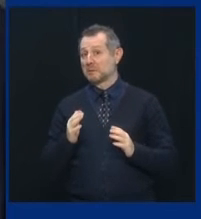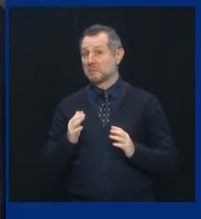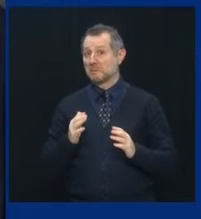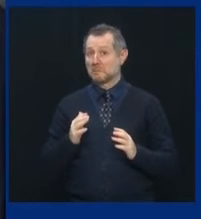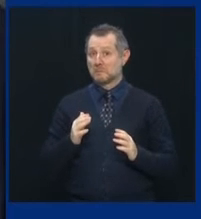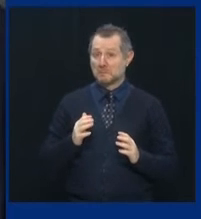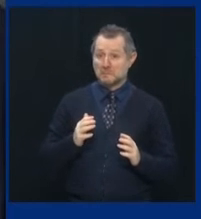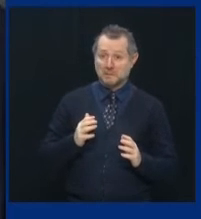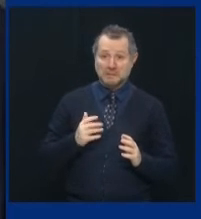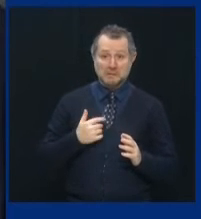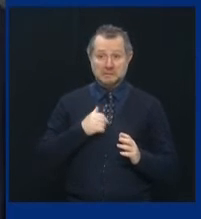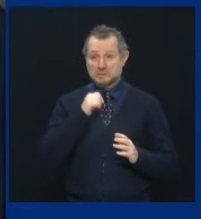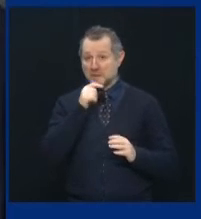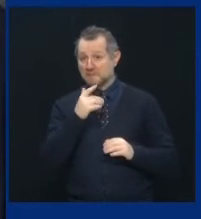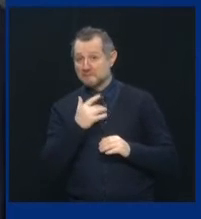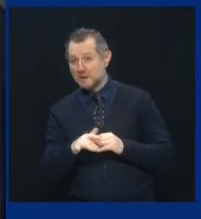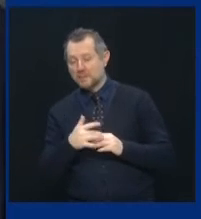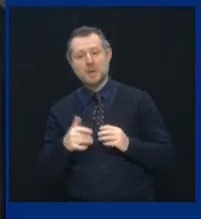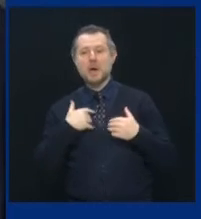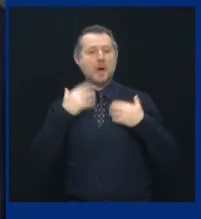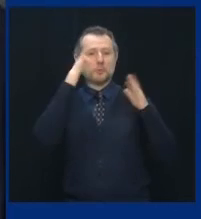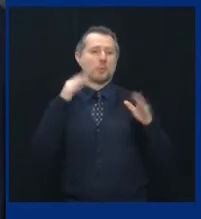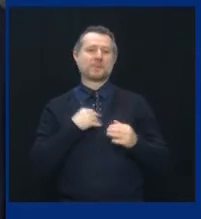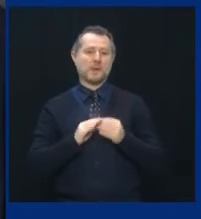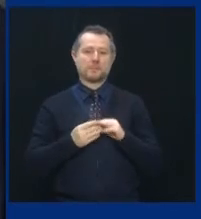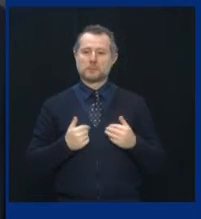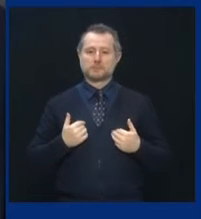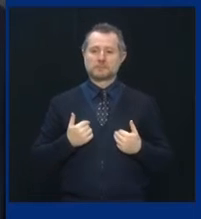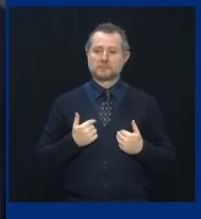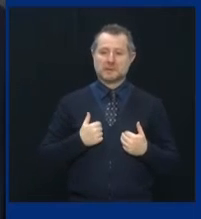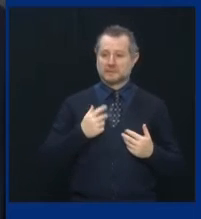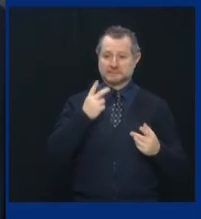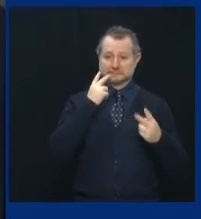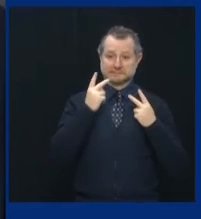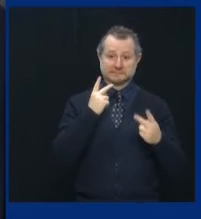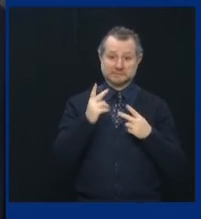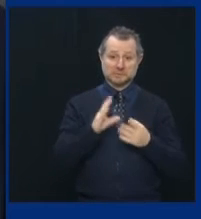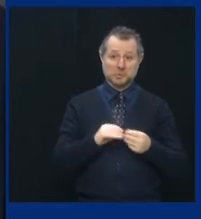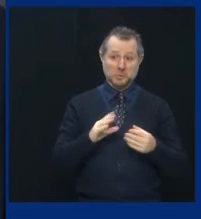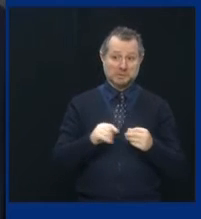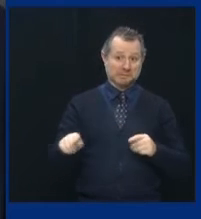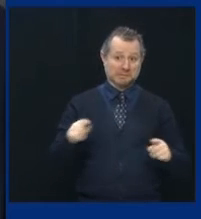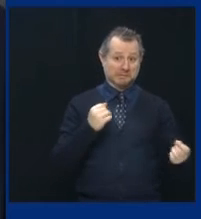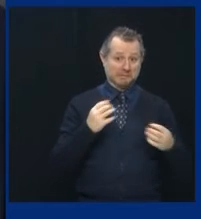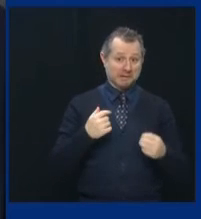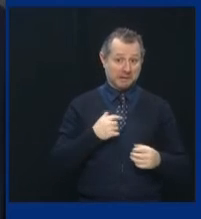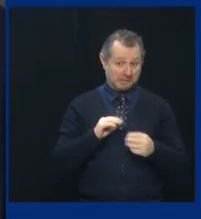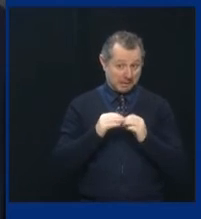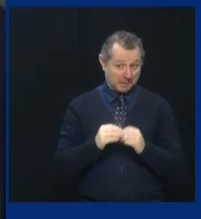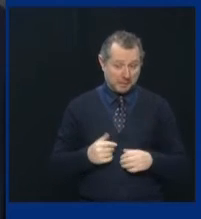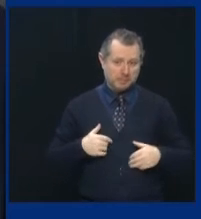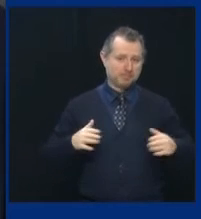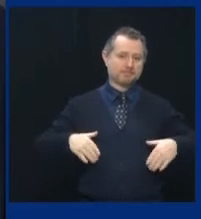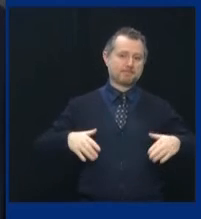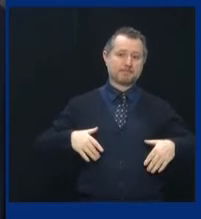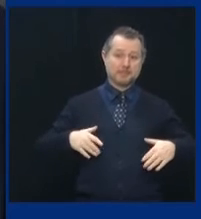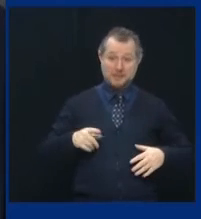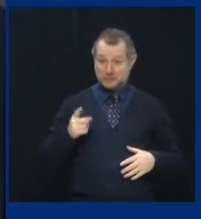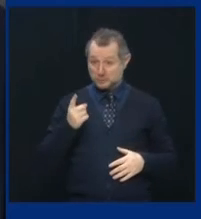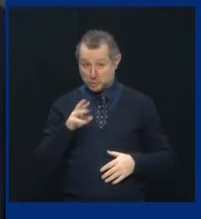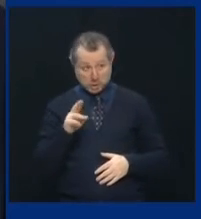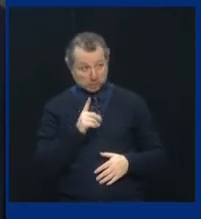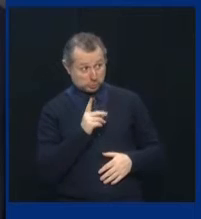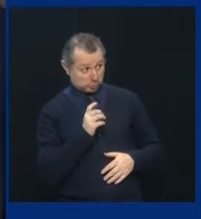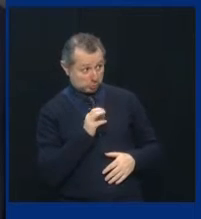it. We have anecdotal. We don't have hard numbers, but I would ask Dr. Zucker and